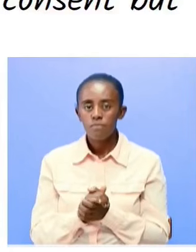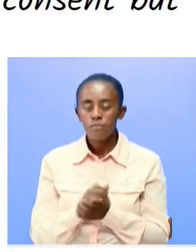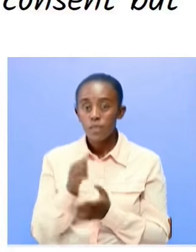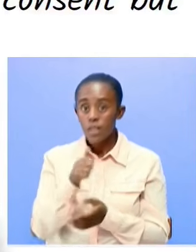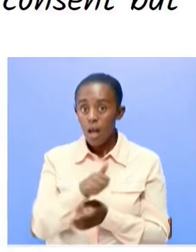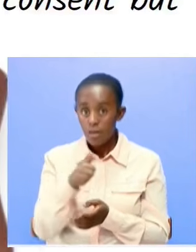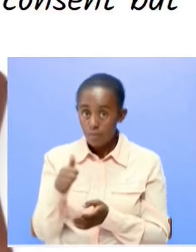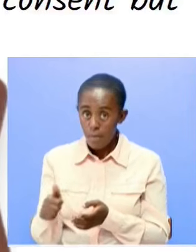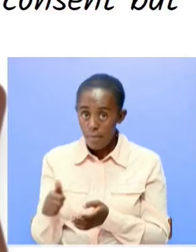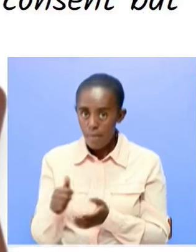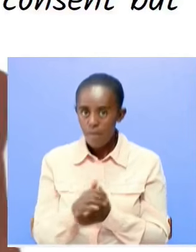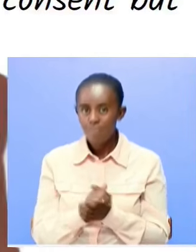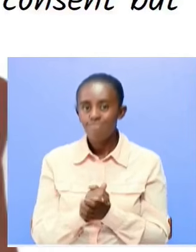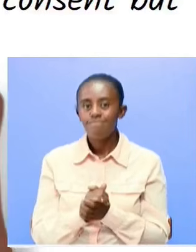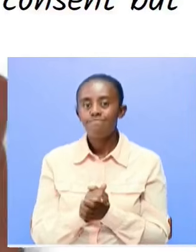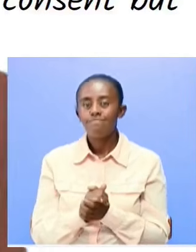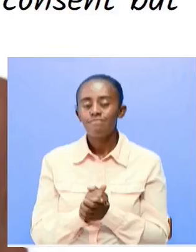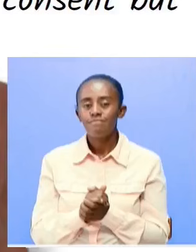Ababa.